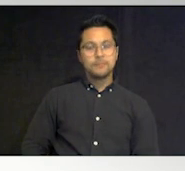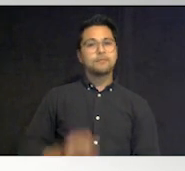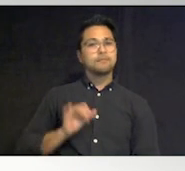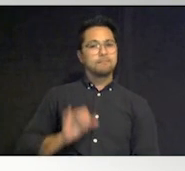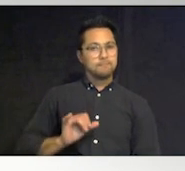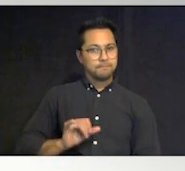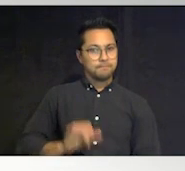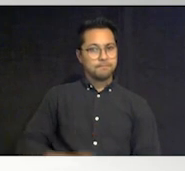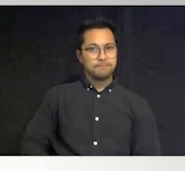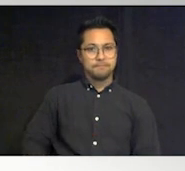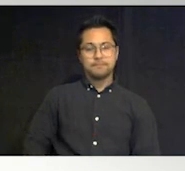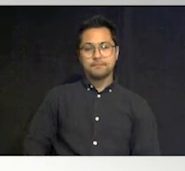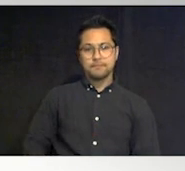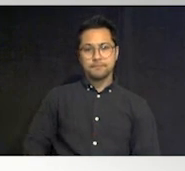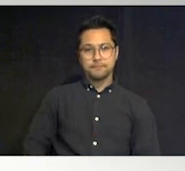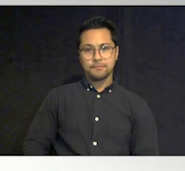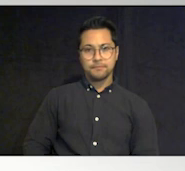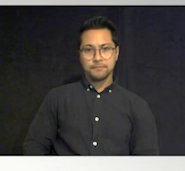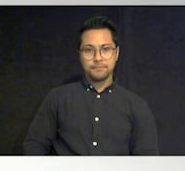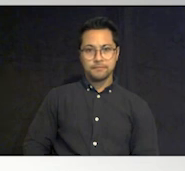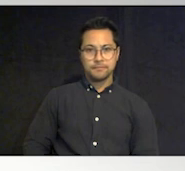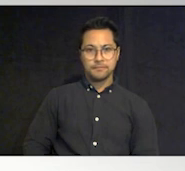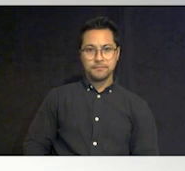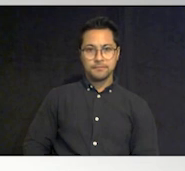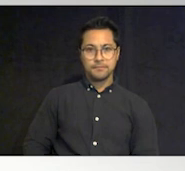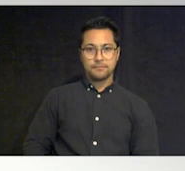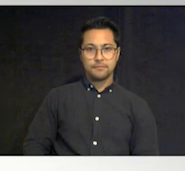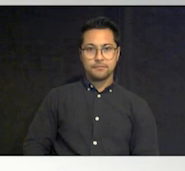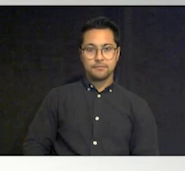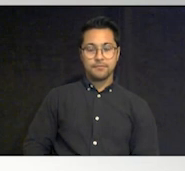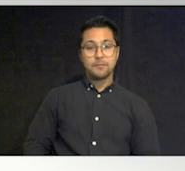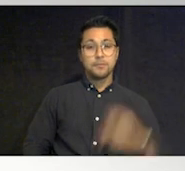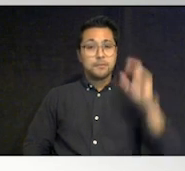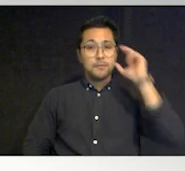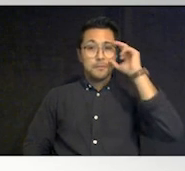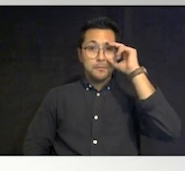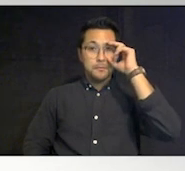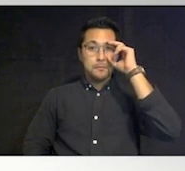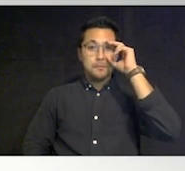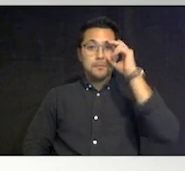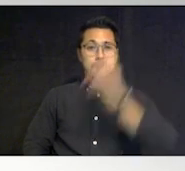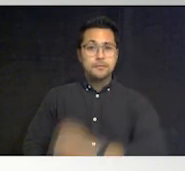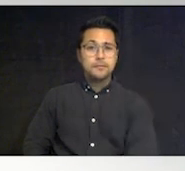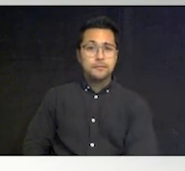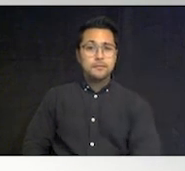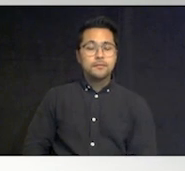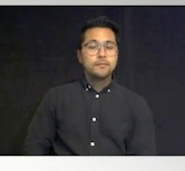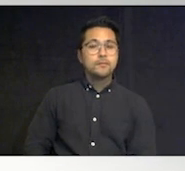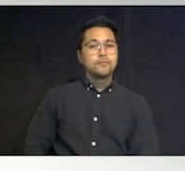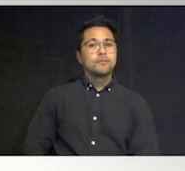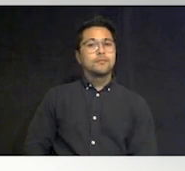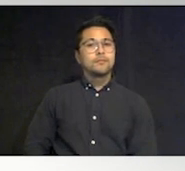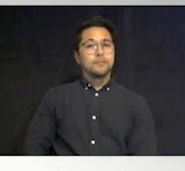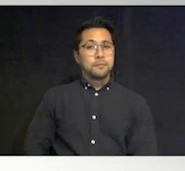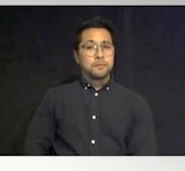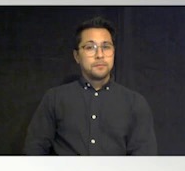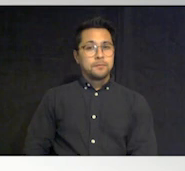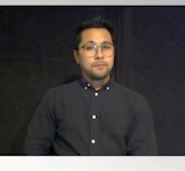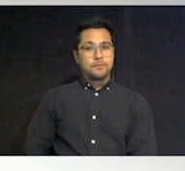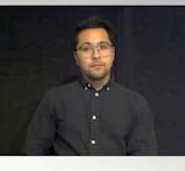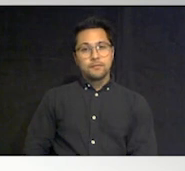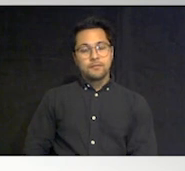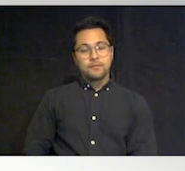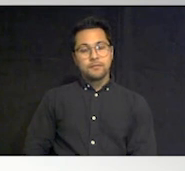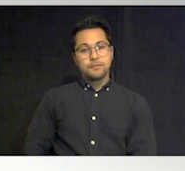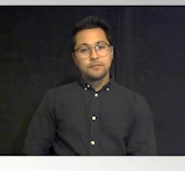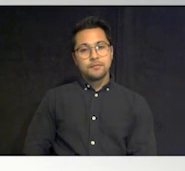Mm-hmm. I called the state, I asked for a state facility IEP. Maybe my district in turn's response was they didn't necessarily agree with wanting to have a